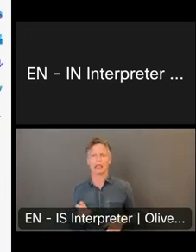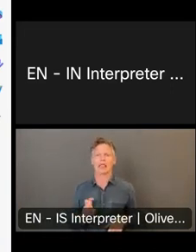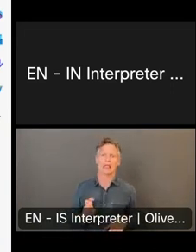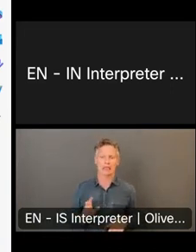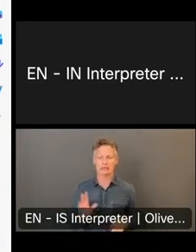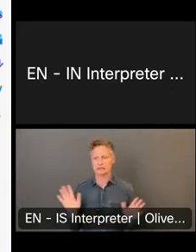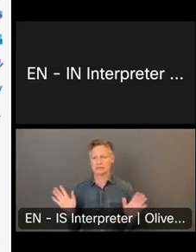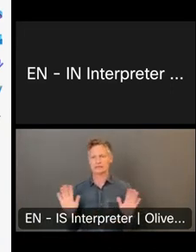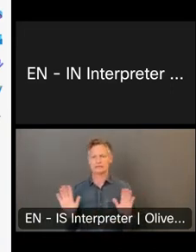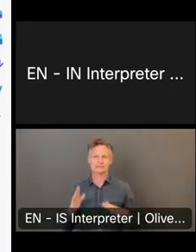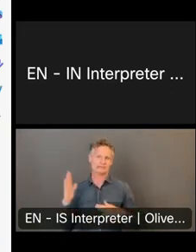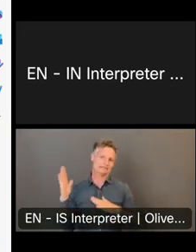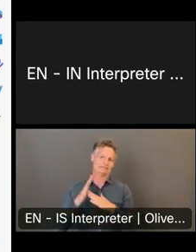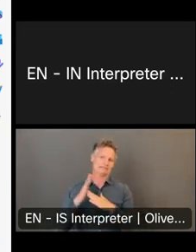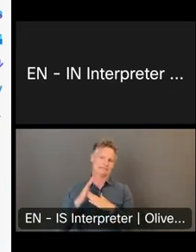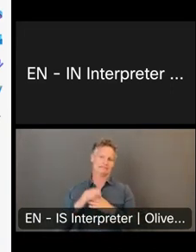Yes. Thank you so much, Laurence.